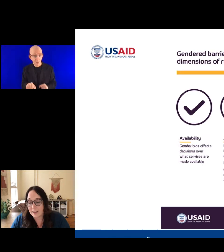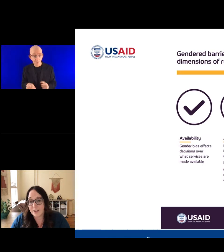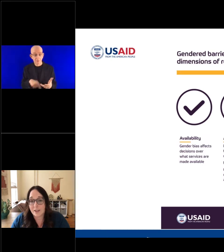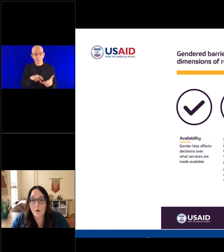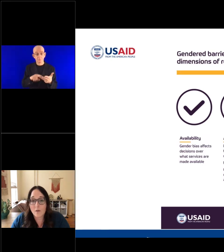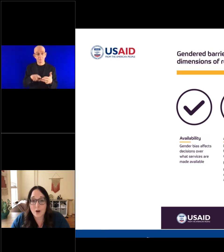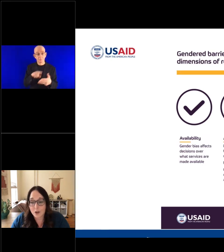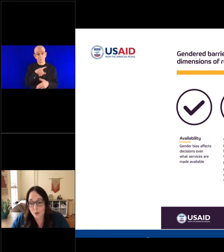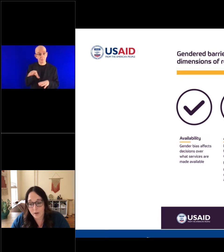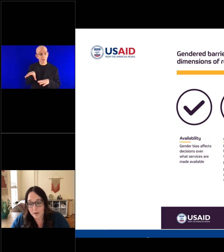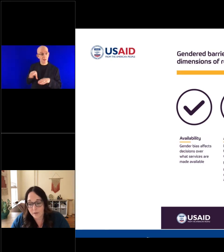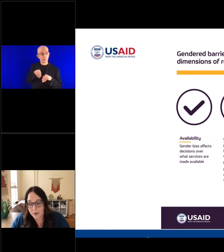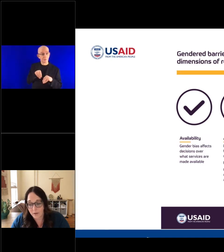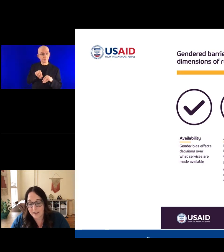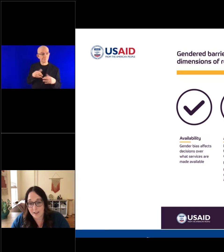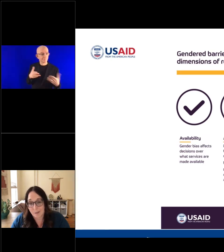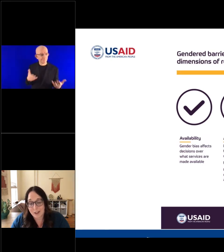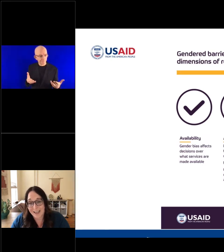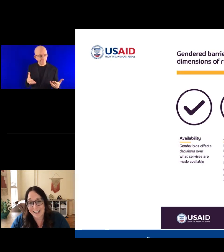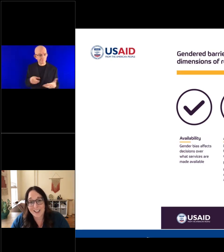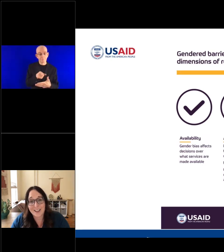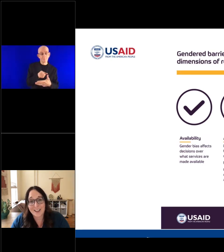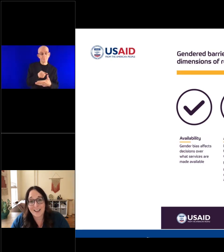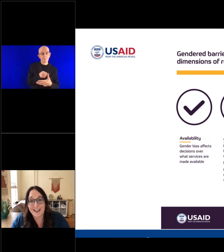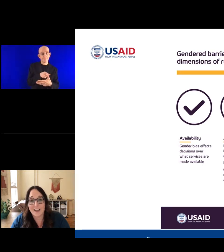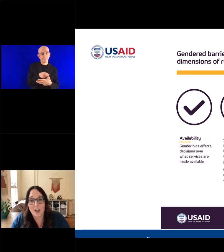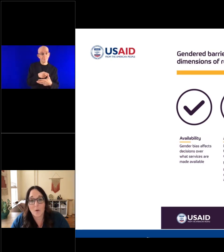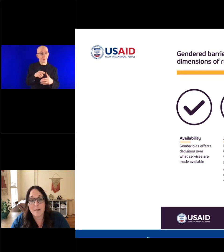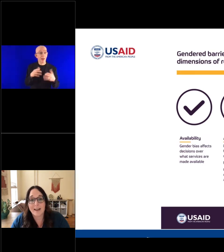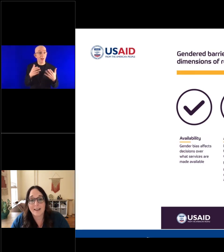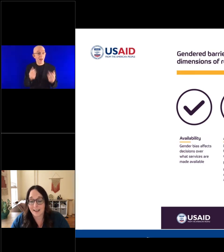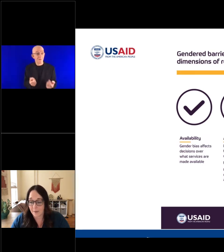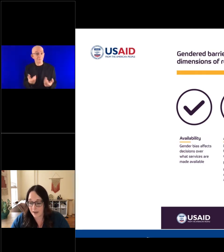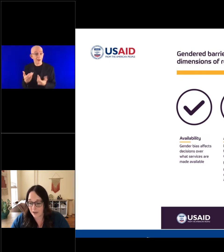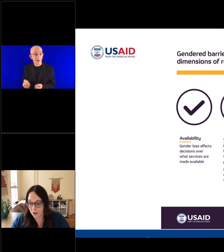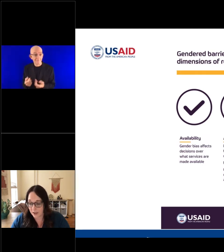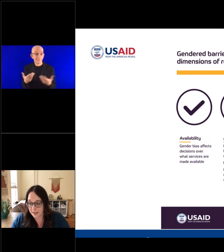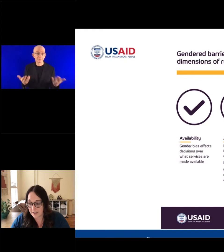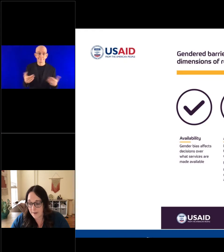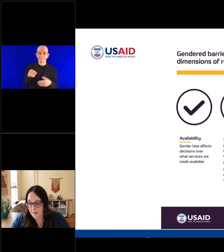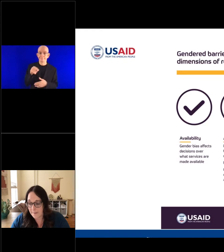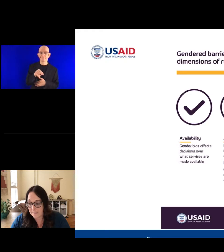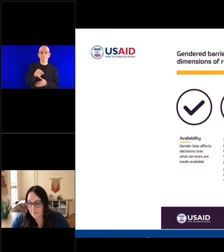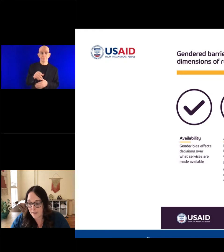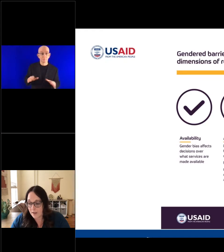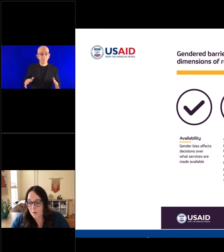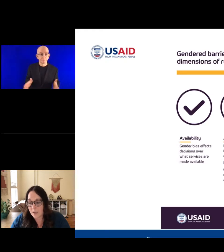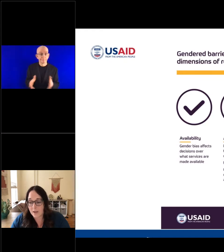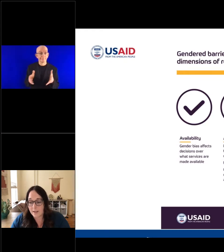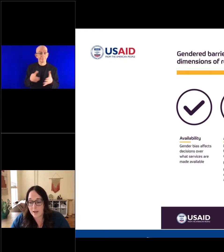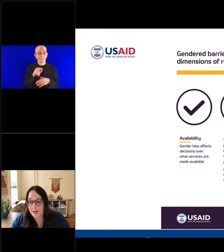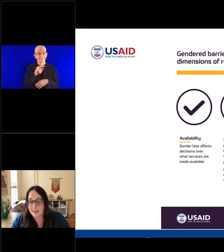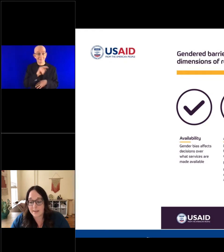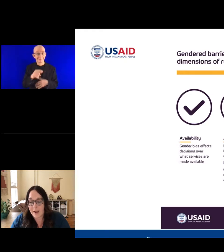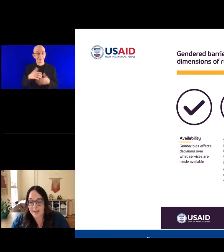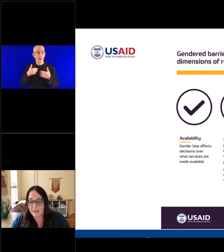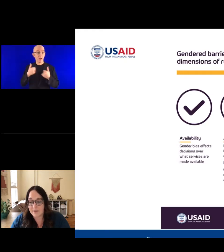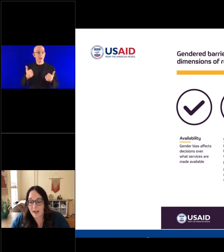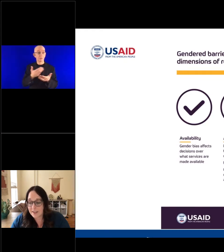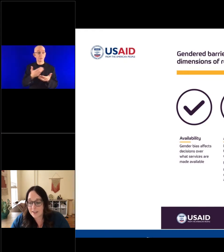and that there's an overall shortage of services, particularly in low and middle income countries. We know that there